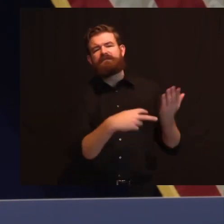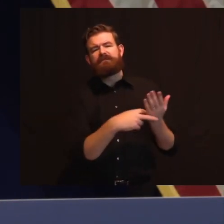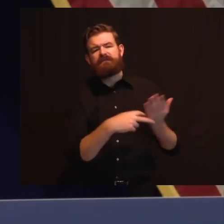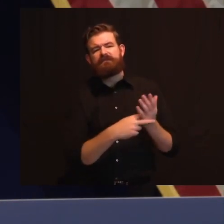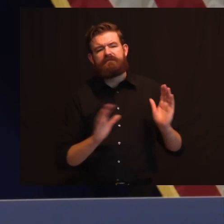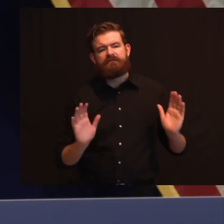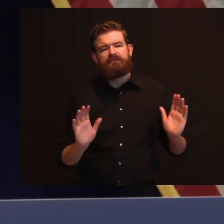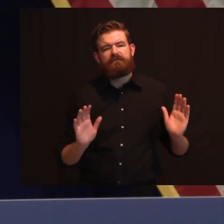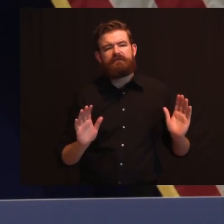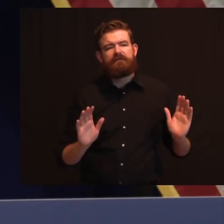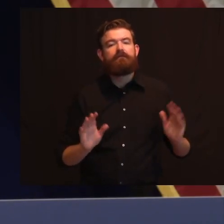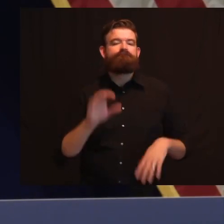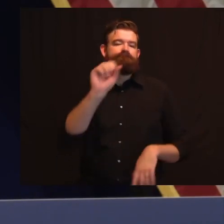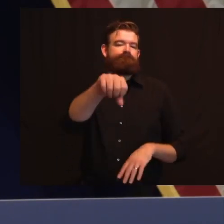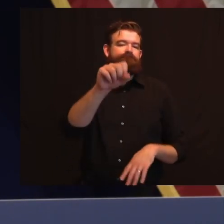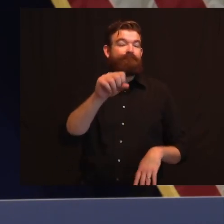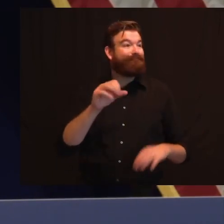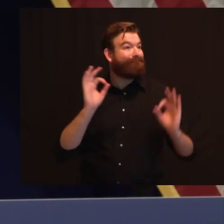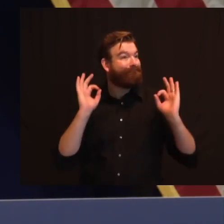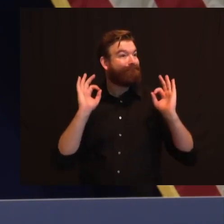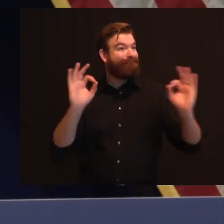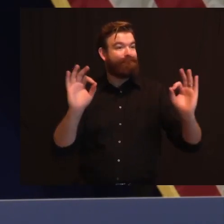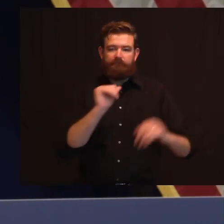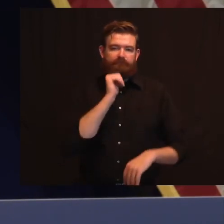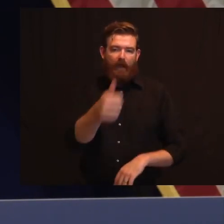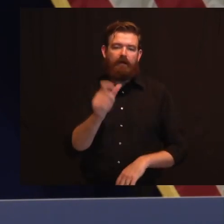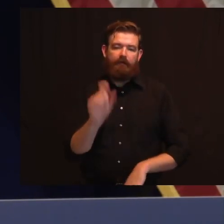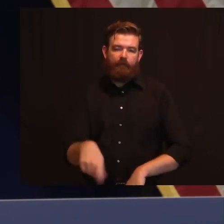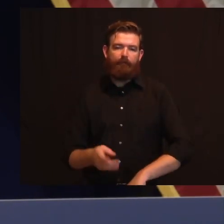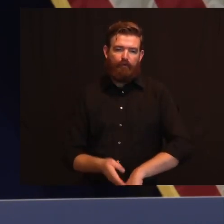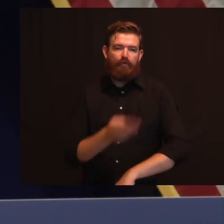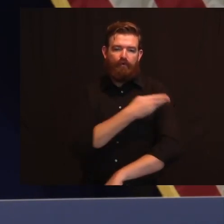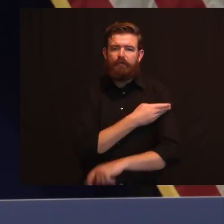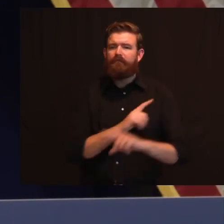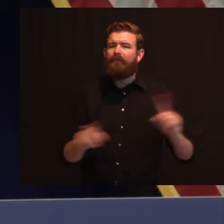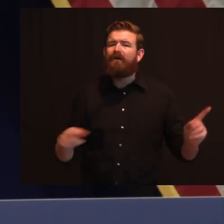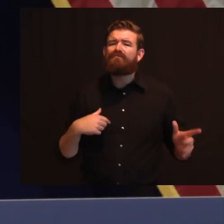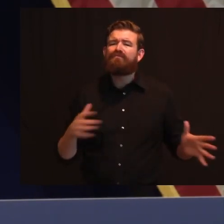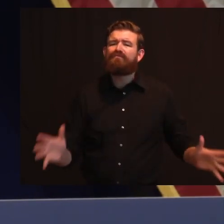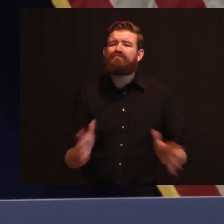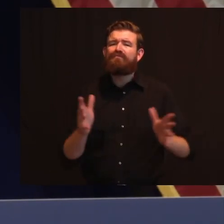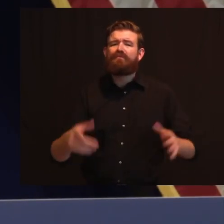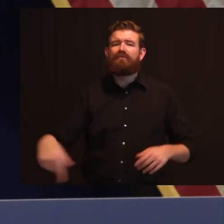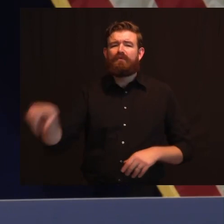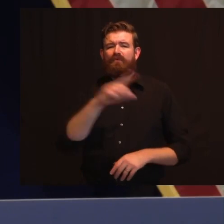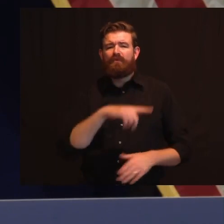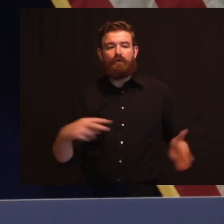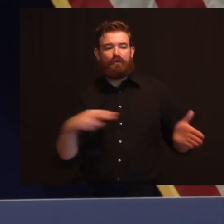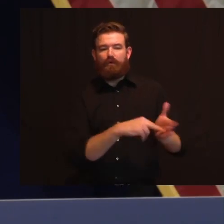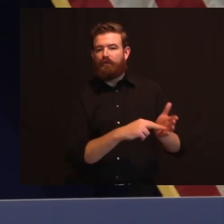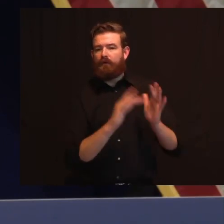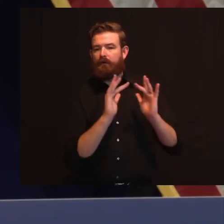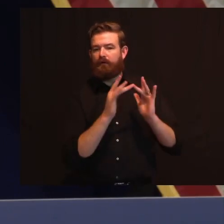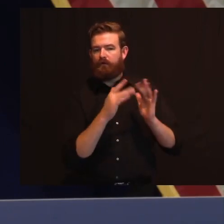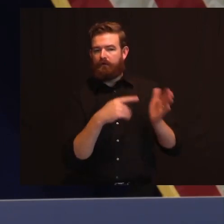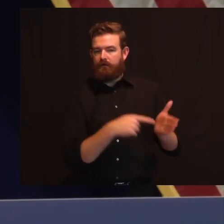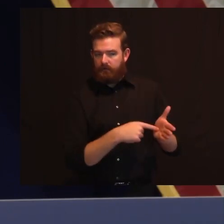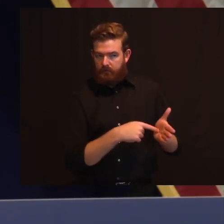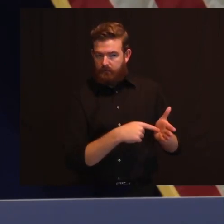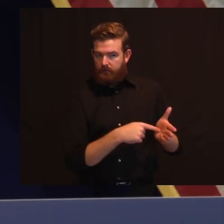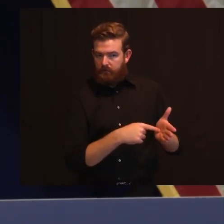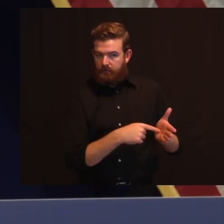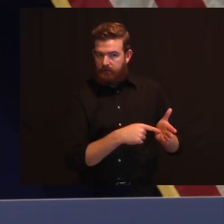but we urge everyone, check online. We show every day when that agency reaches capacity.